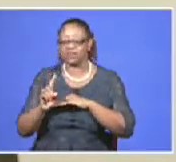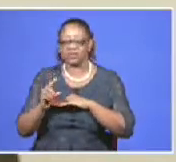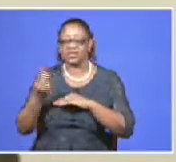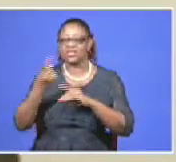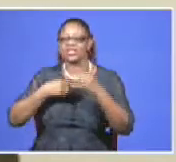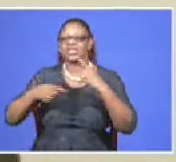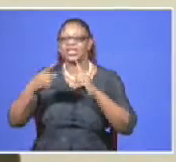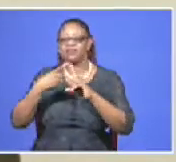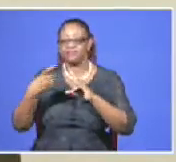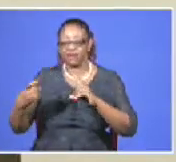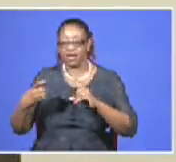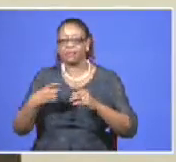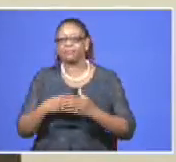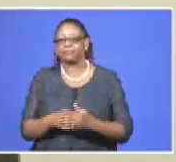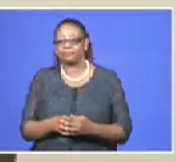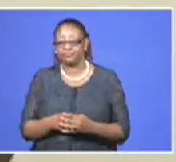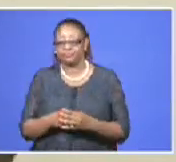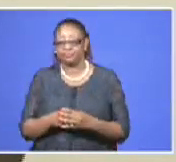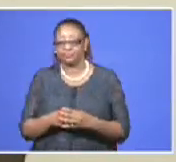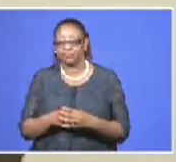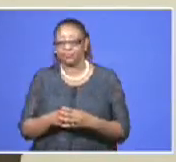which they arrived.